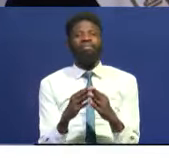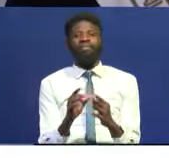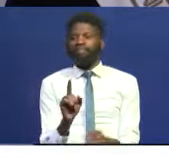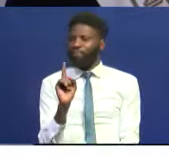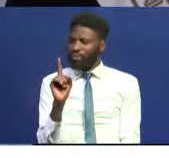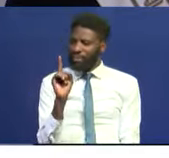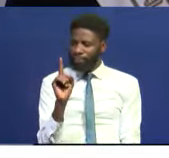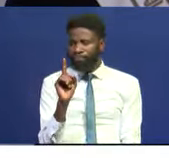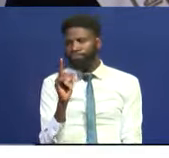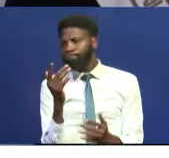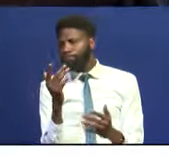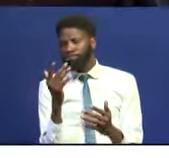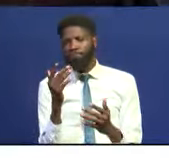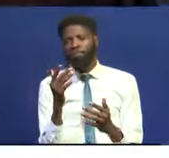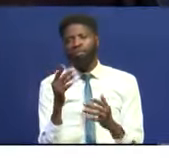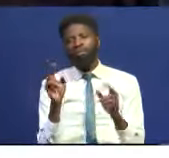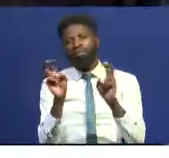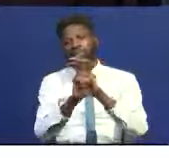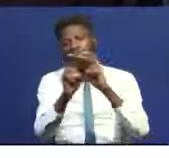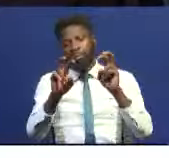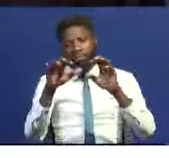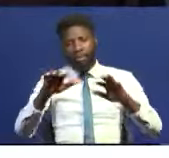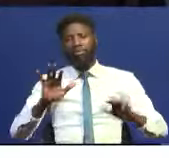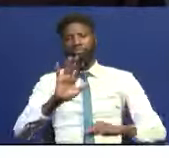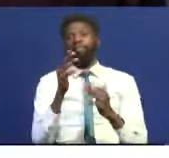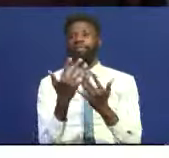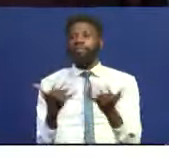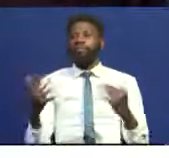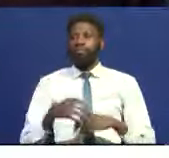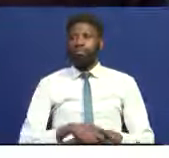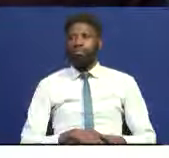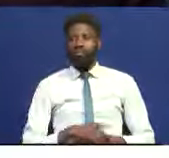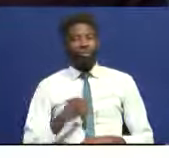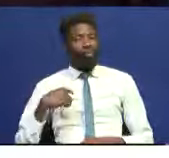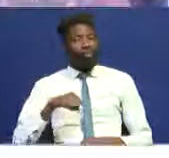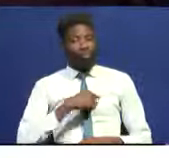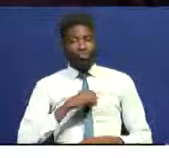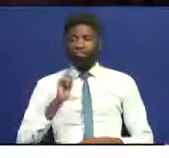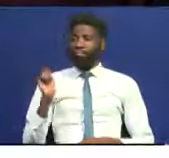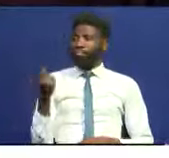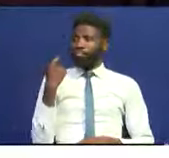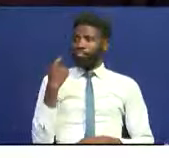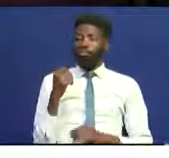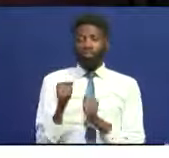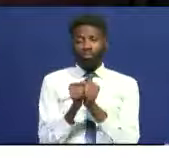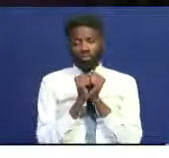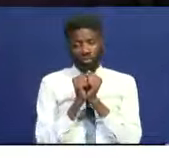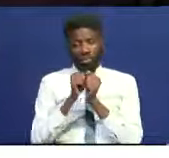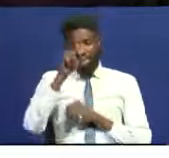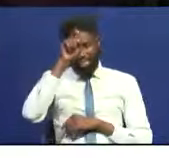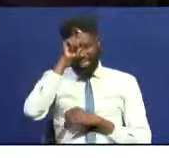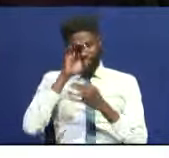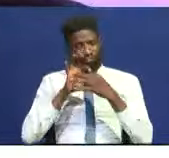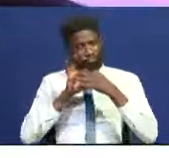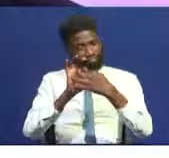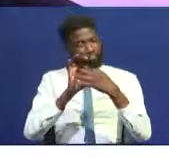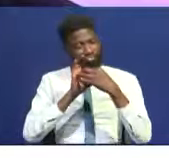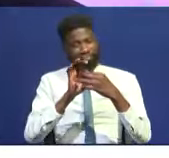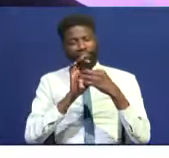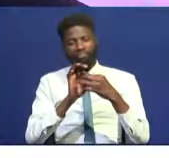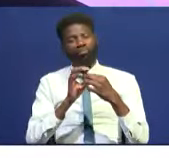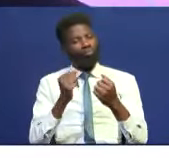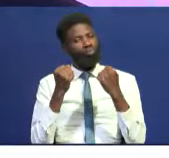finding market for their products. So we have a very rich relationship between Kenya and Egypt. I think it's important to say that part